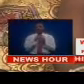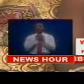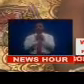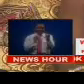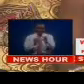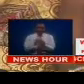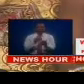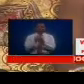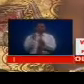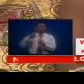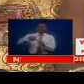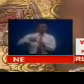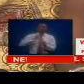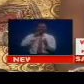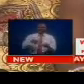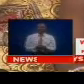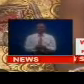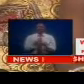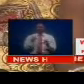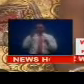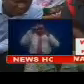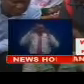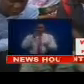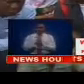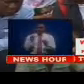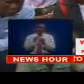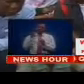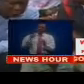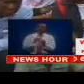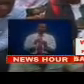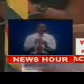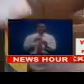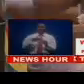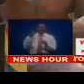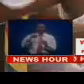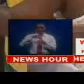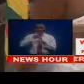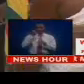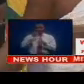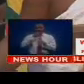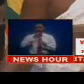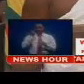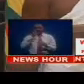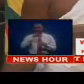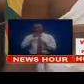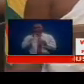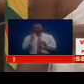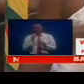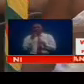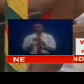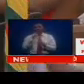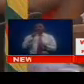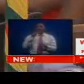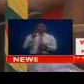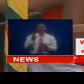The premise, O do baby no yamdon kaba. Bawadom, wada oroma. The former national best farmer, a fisherman from Azim, in